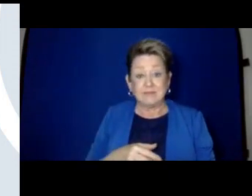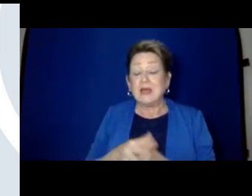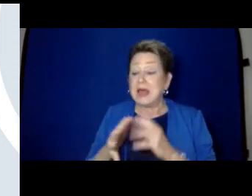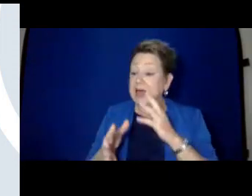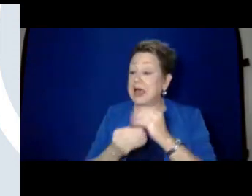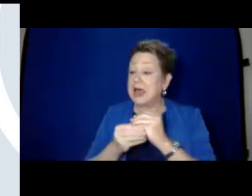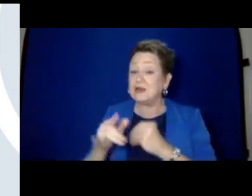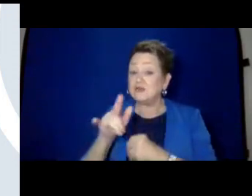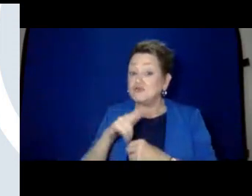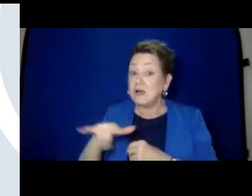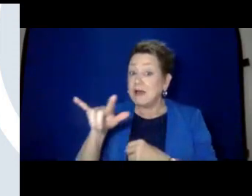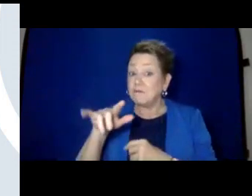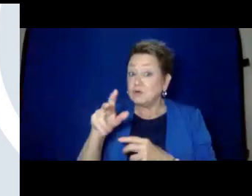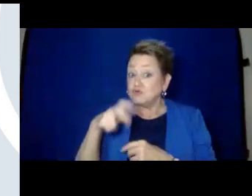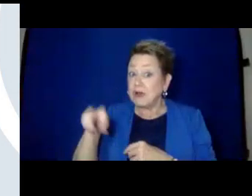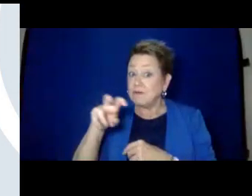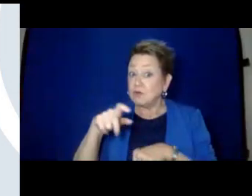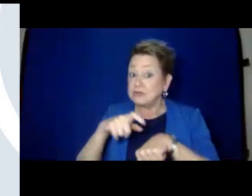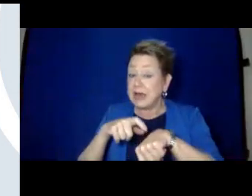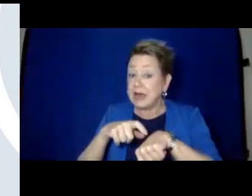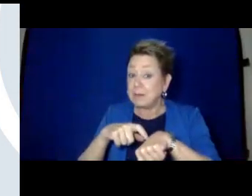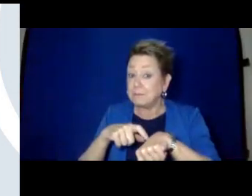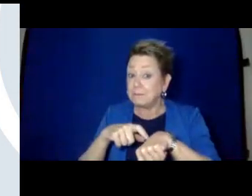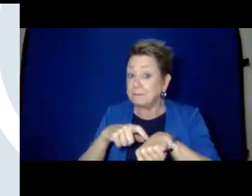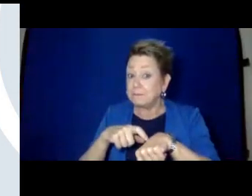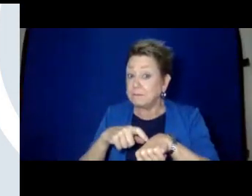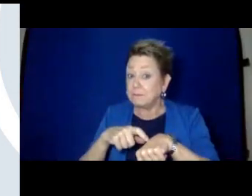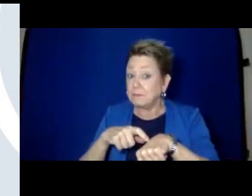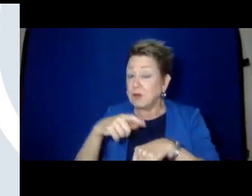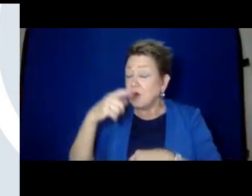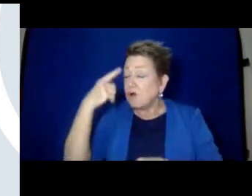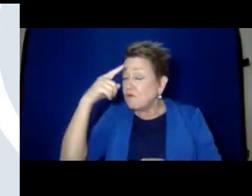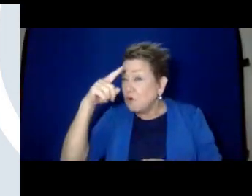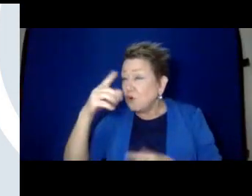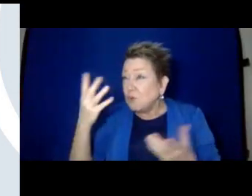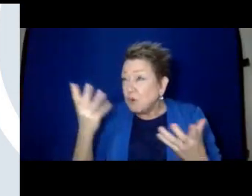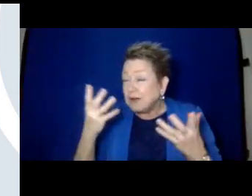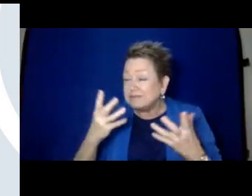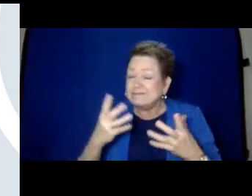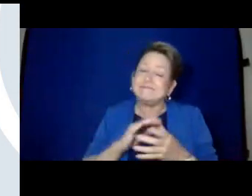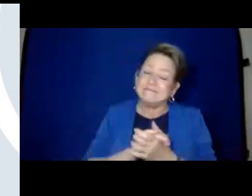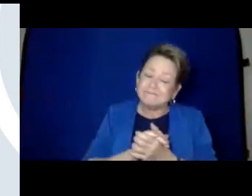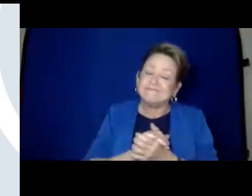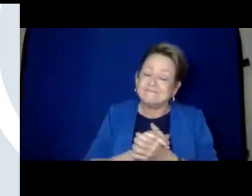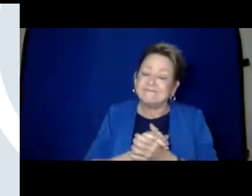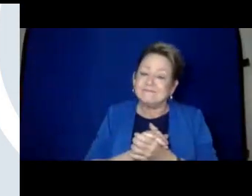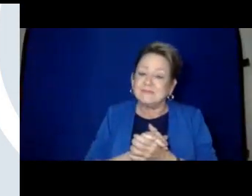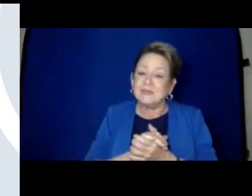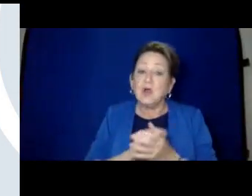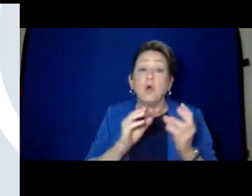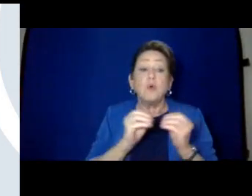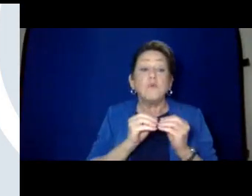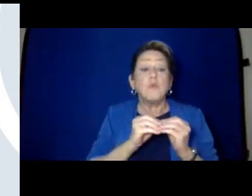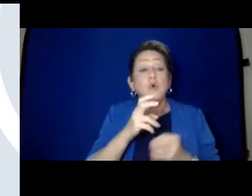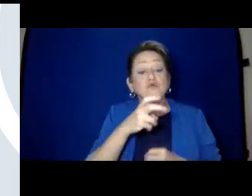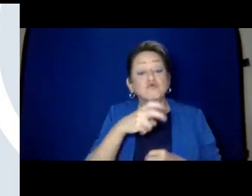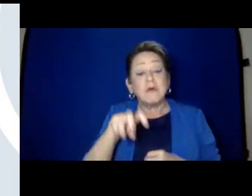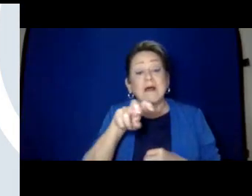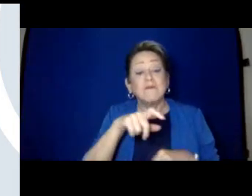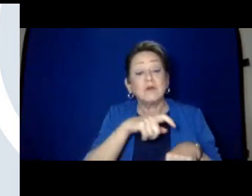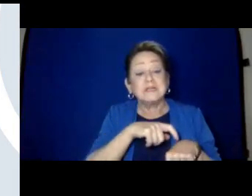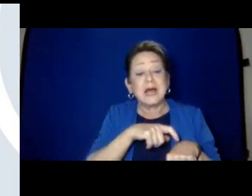The added travel time is mainly for internal operations. There's an additional travel time to get